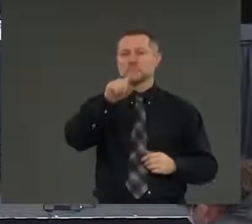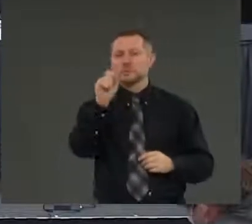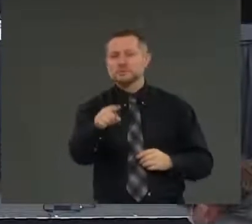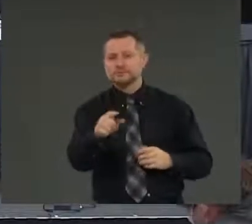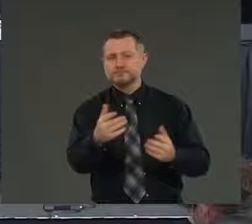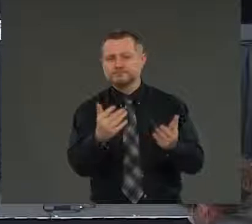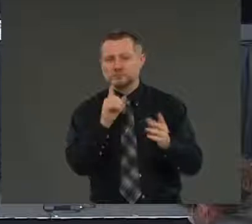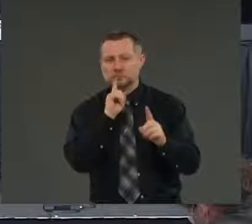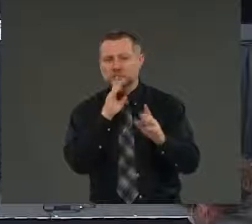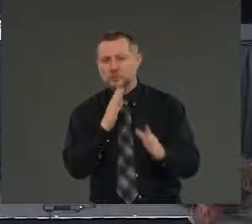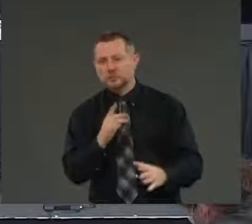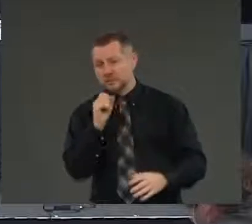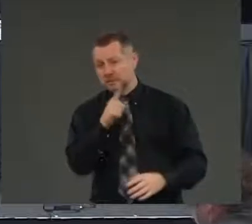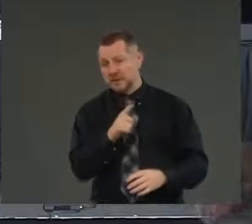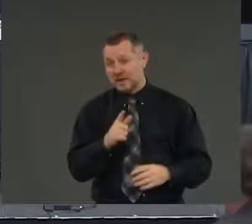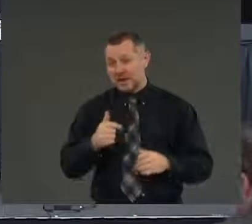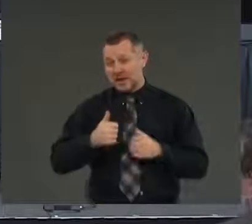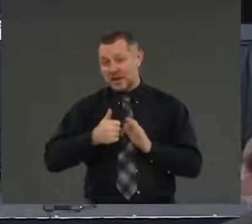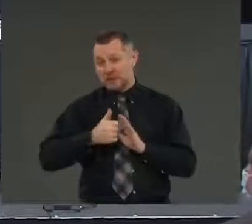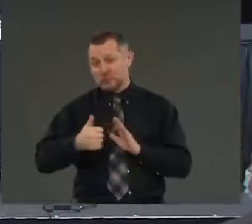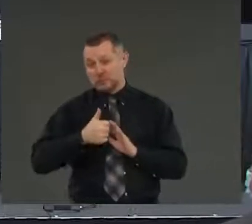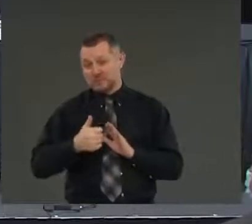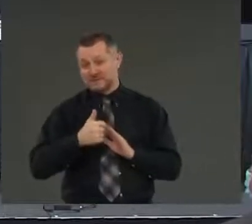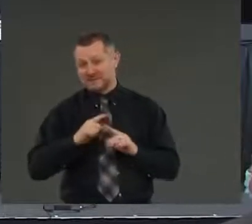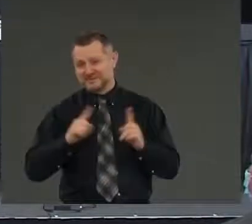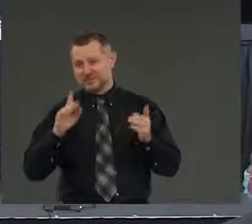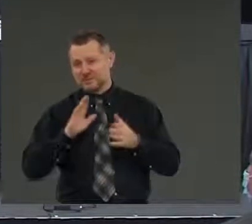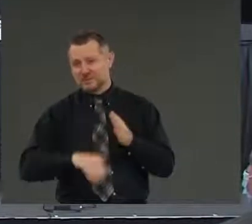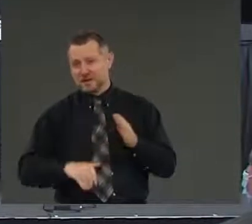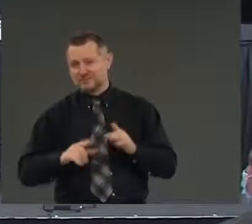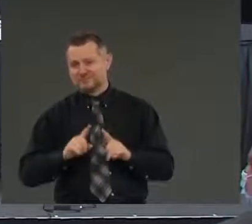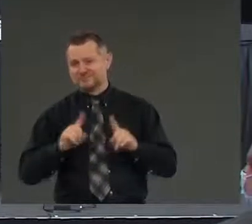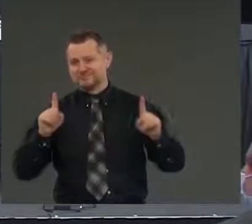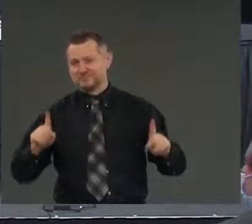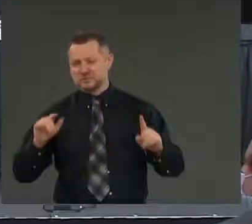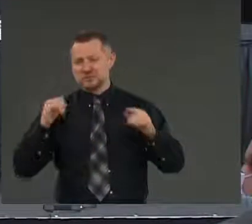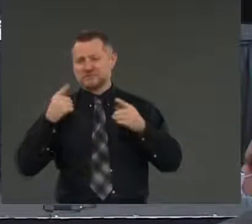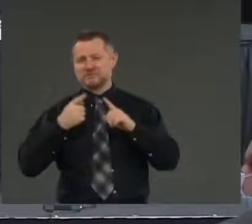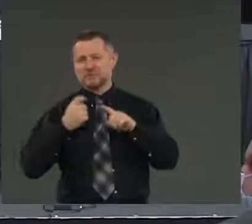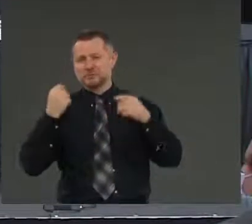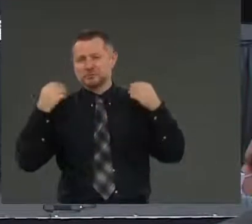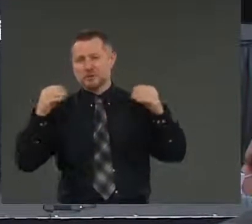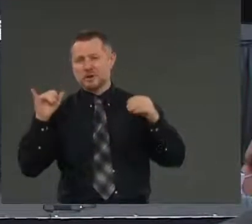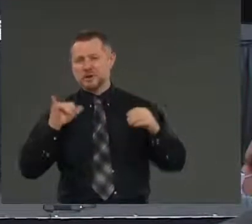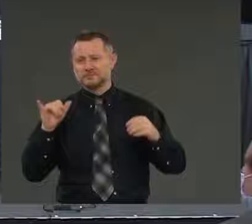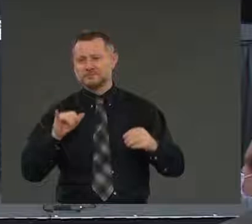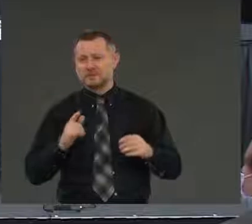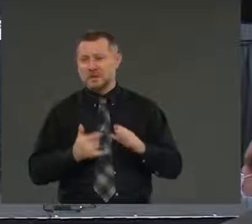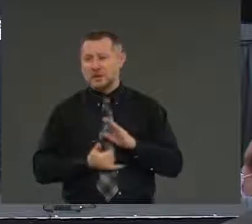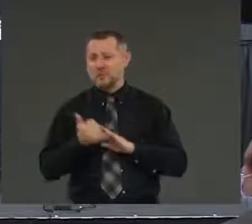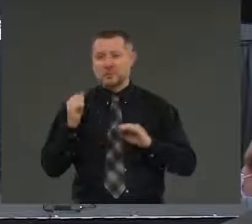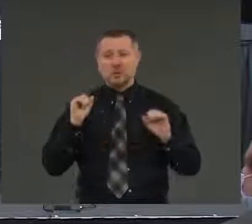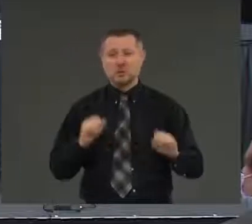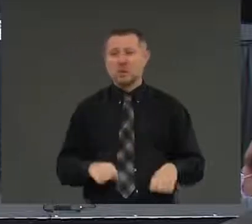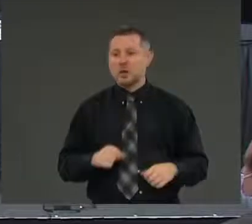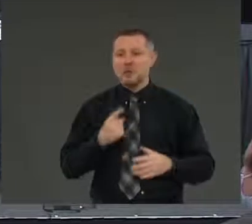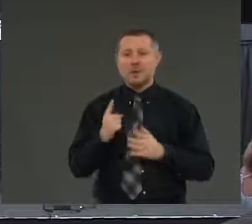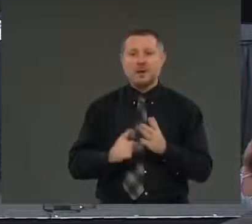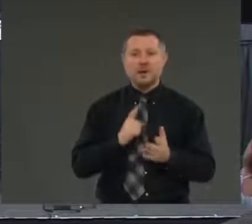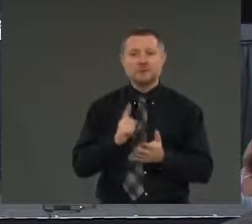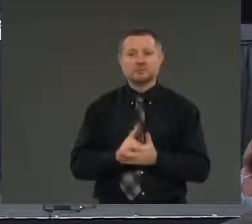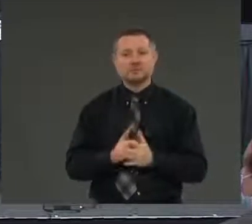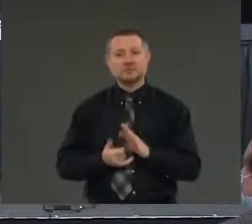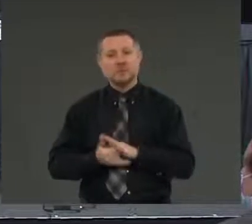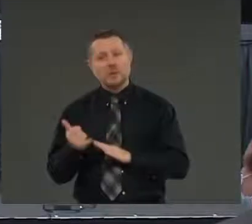a commute is different than just not maintaining social distance in the store for a couple of seconds. It can be 45 minutes, it can be an hour for some people if